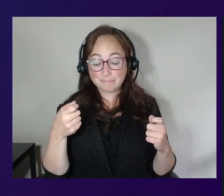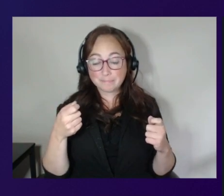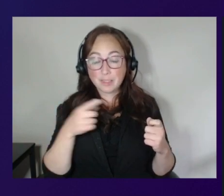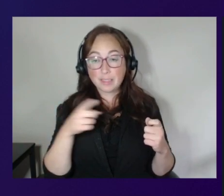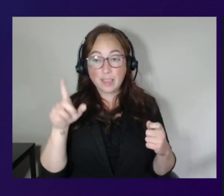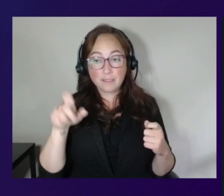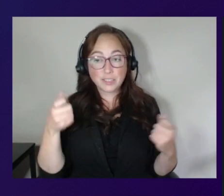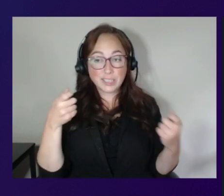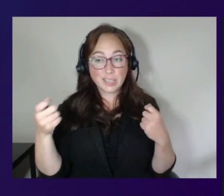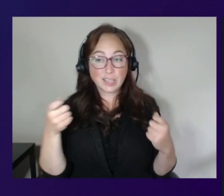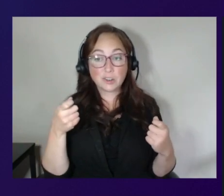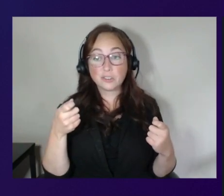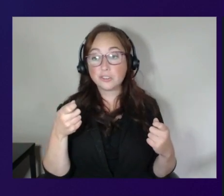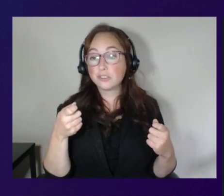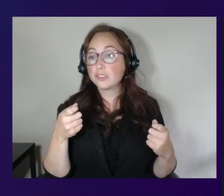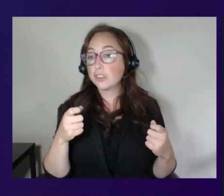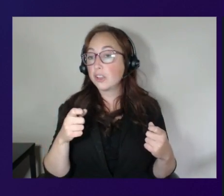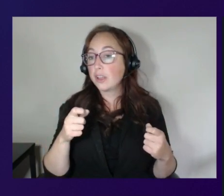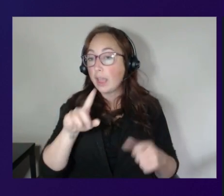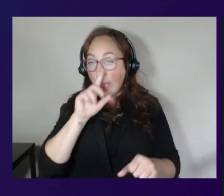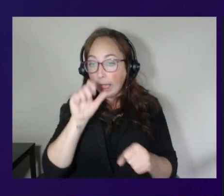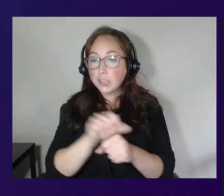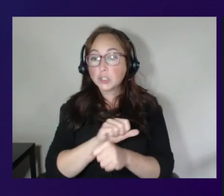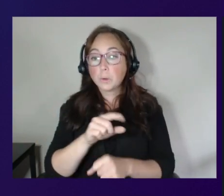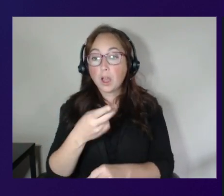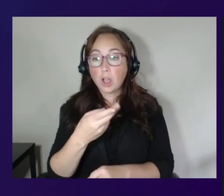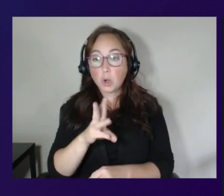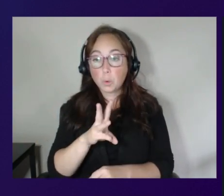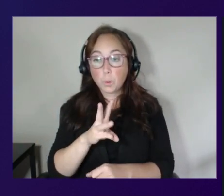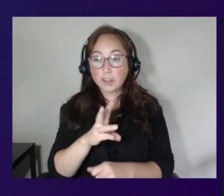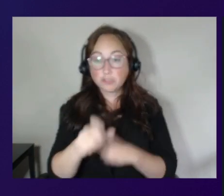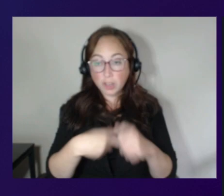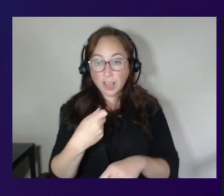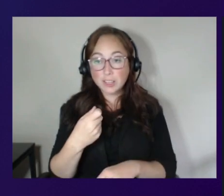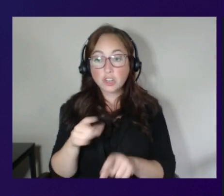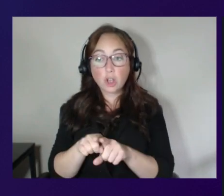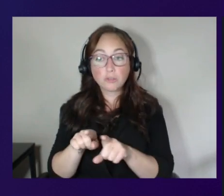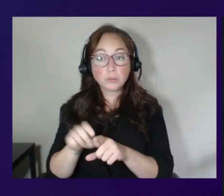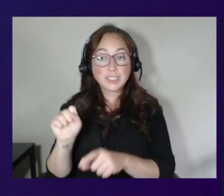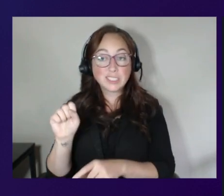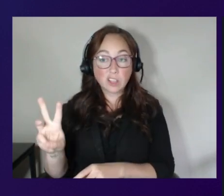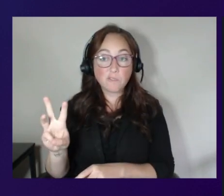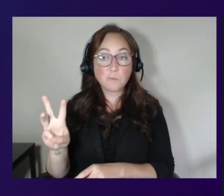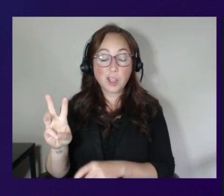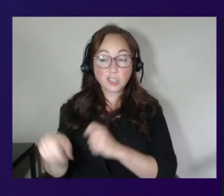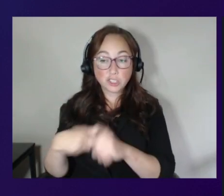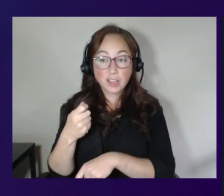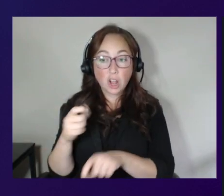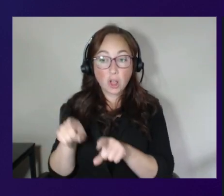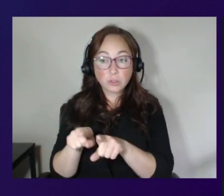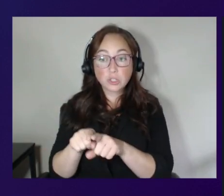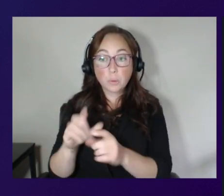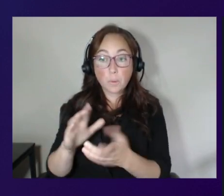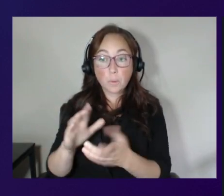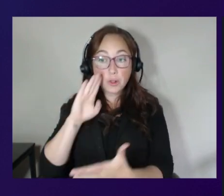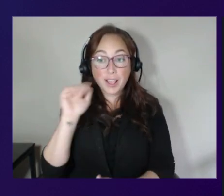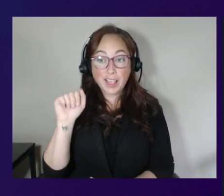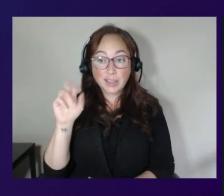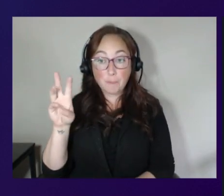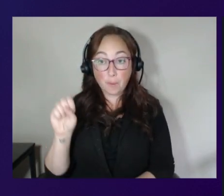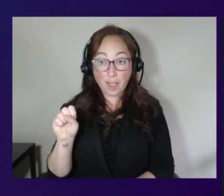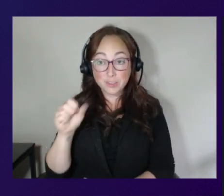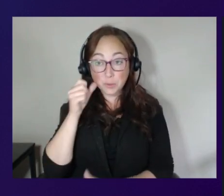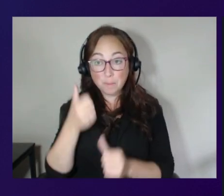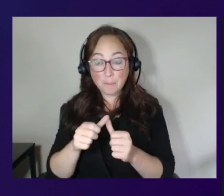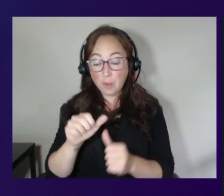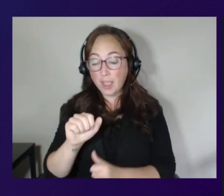deal with the physical hardware change, but then also the software change, and possibly also learning AWS. Like Andrew said previously